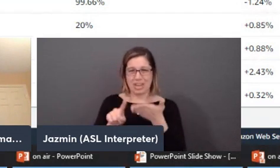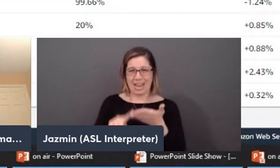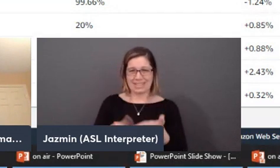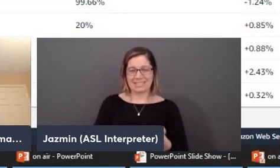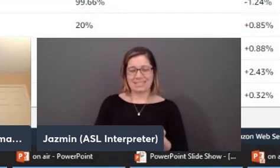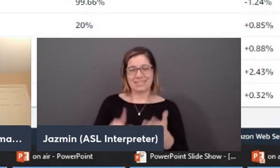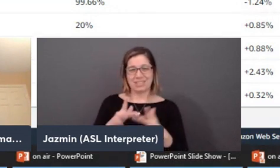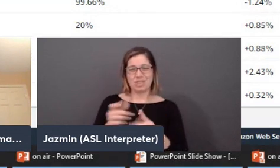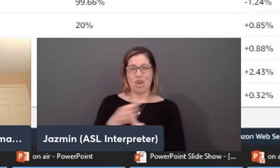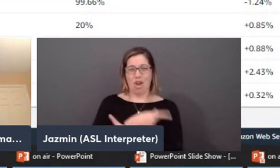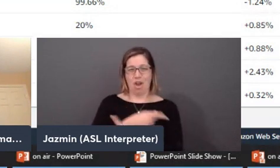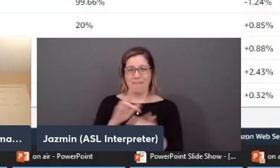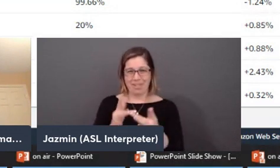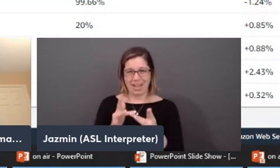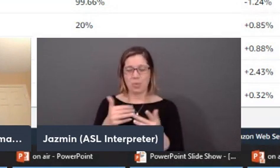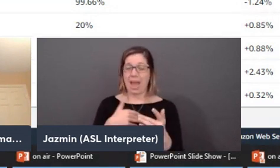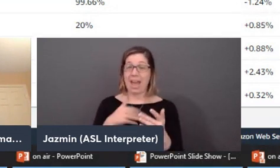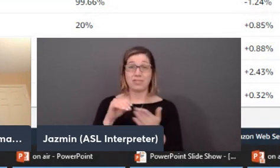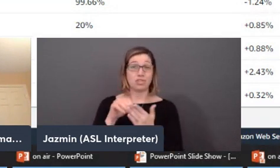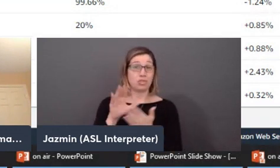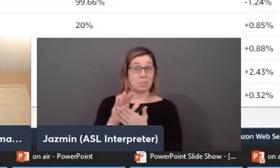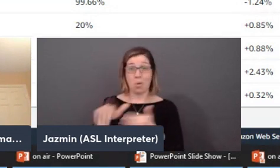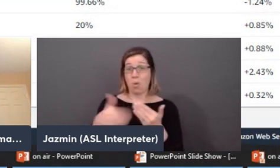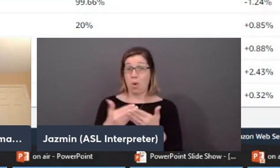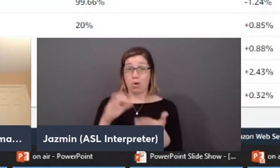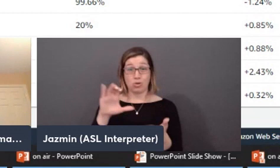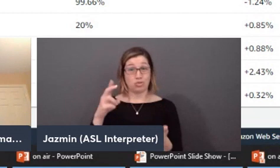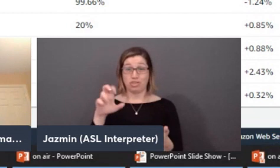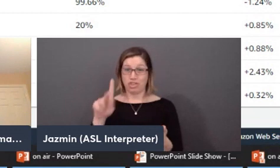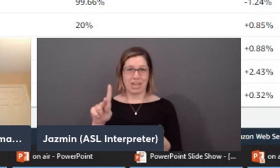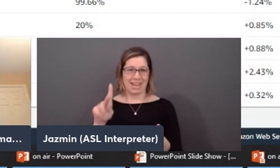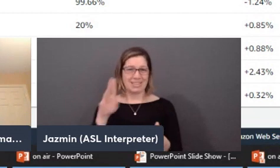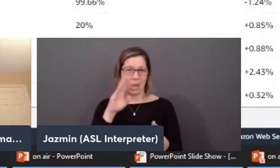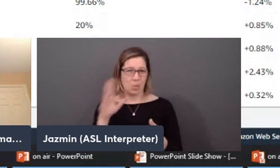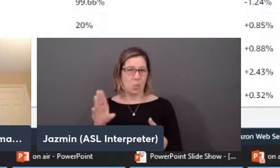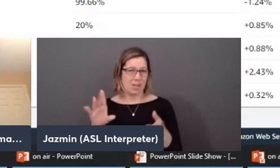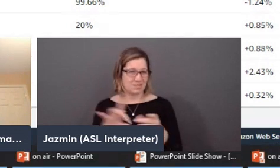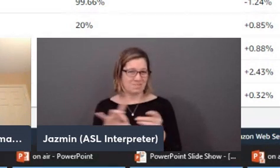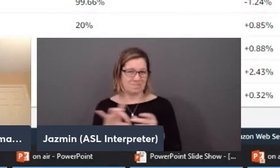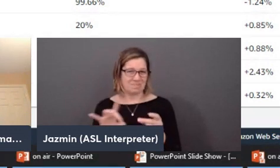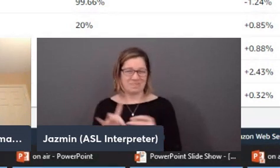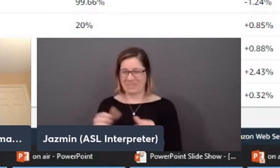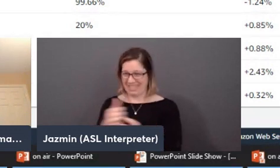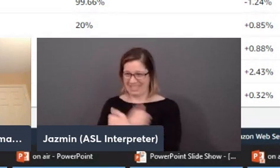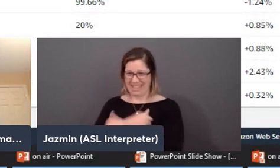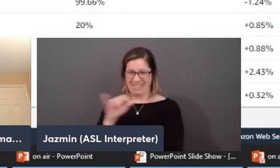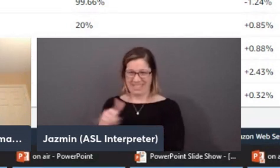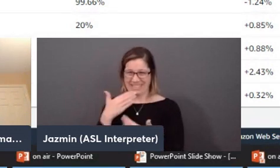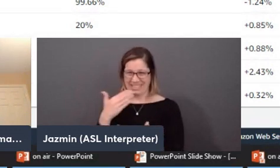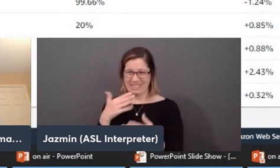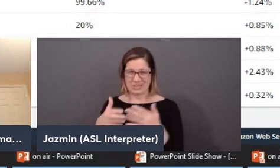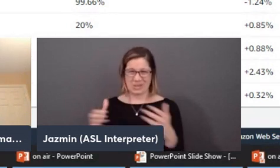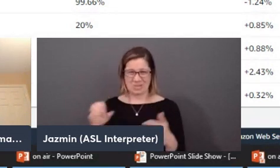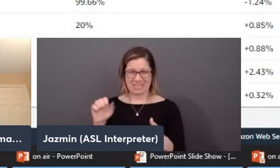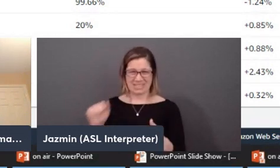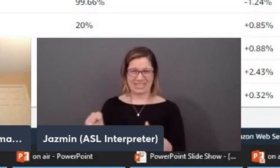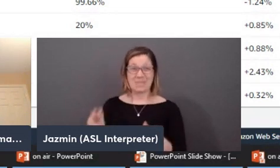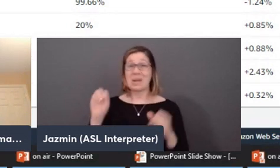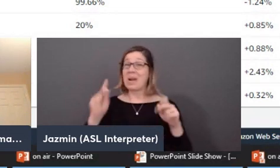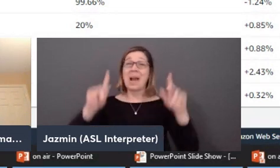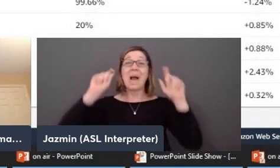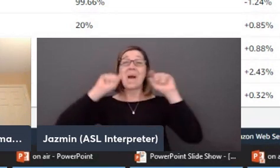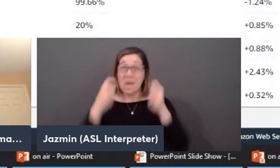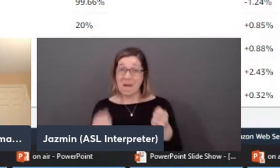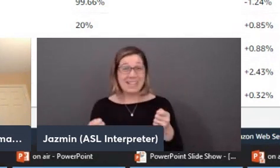have documentation on all the checks end, so we'll bring that into the comments. Love it. That's great. Thank you so much, Sam. Well, cool.